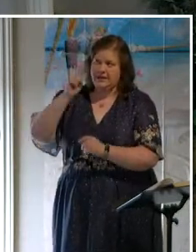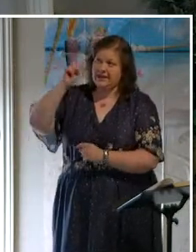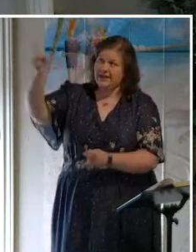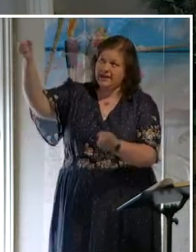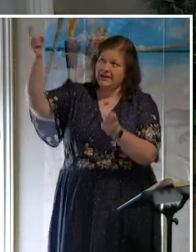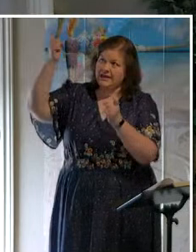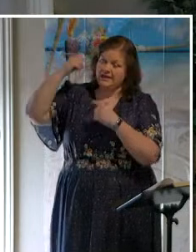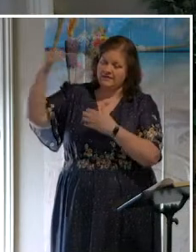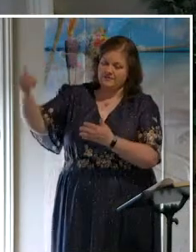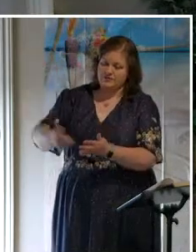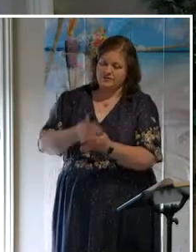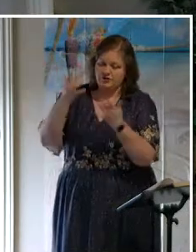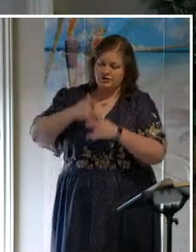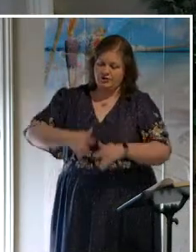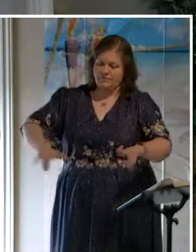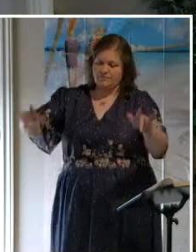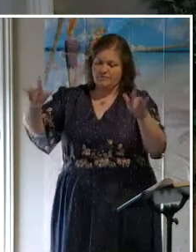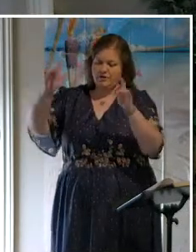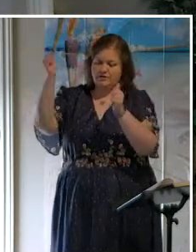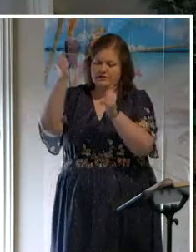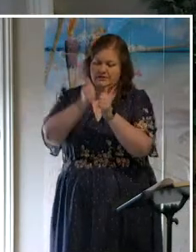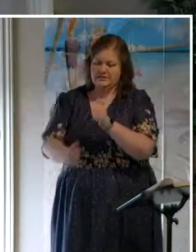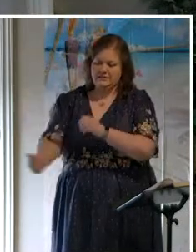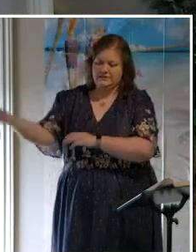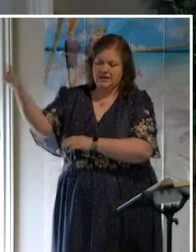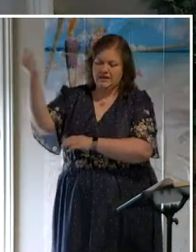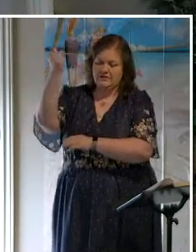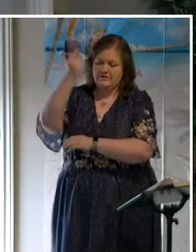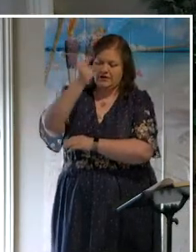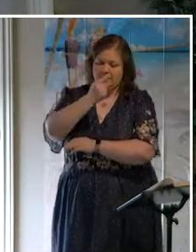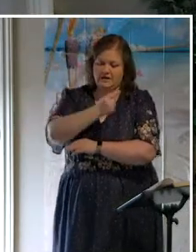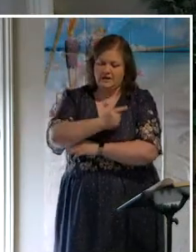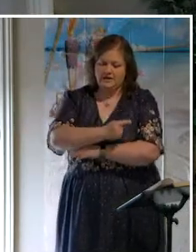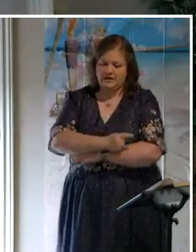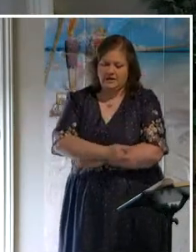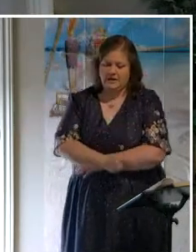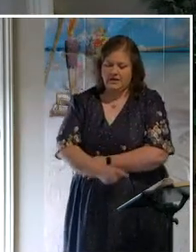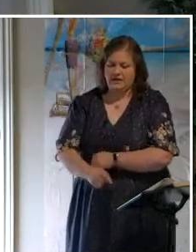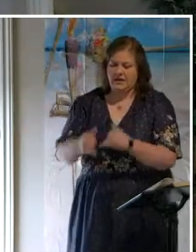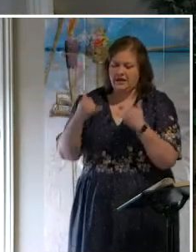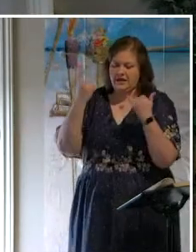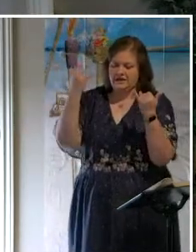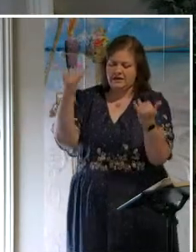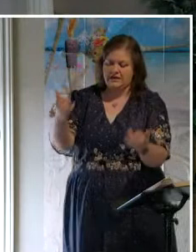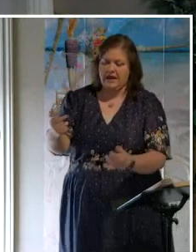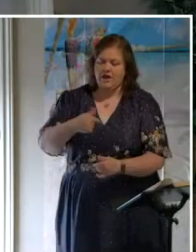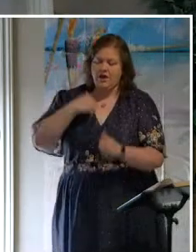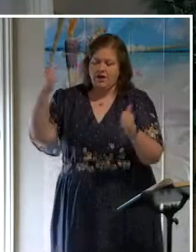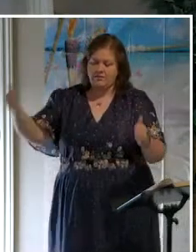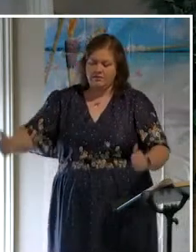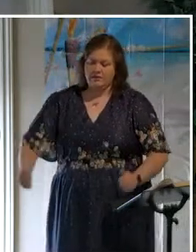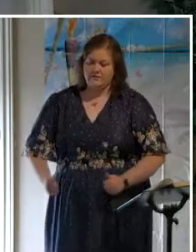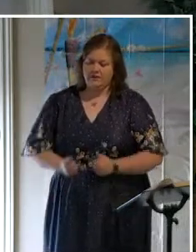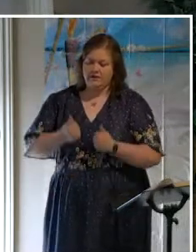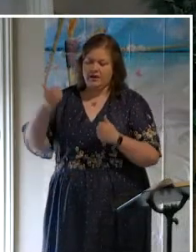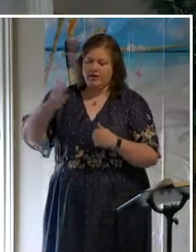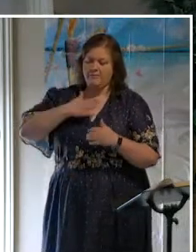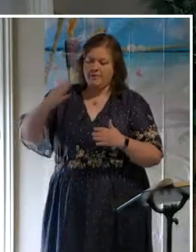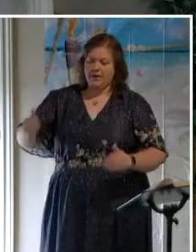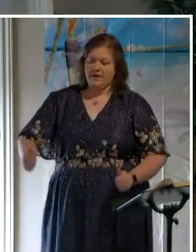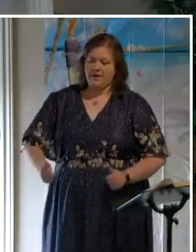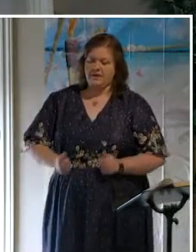New mercies every day, and now I'm living my